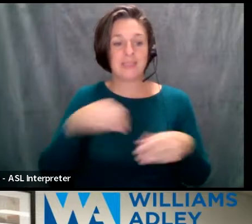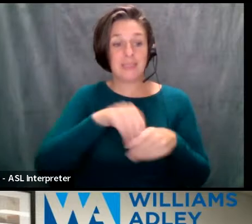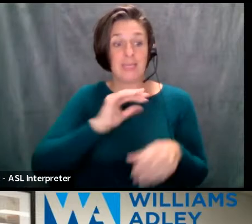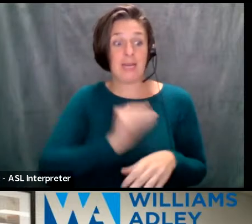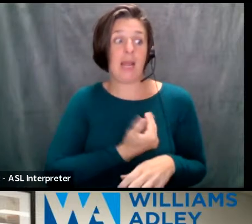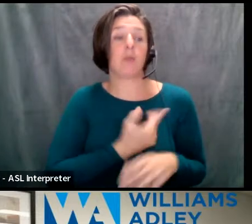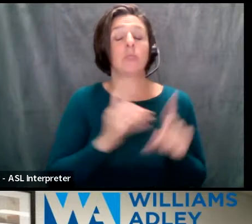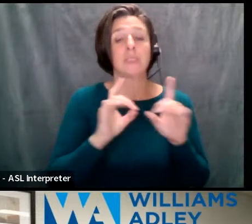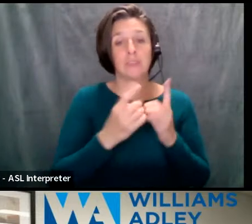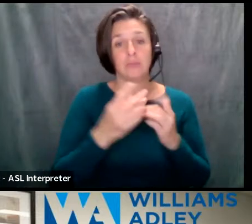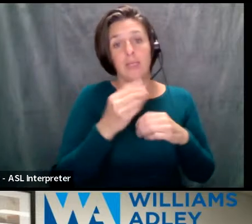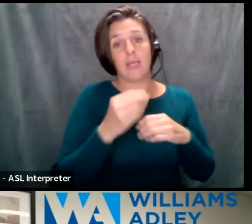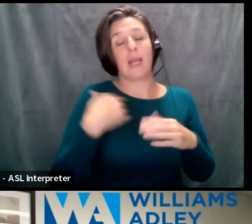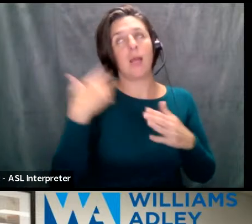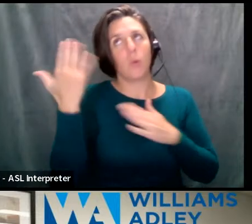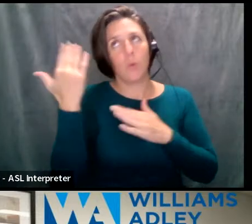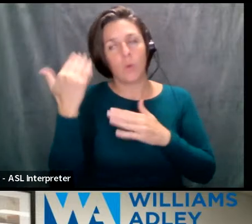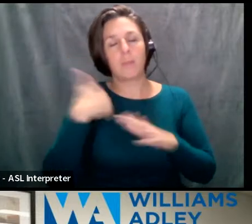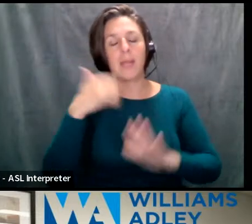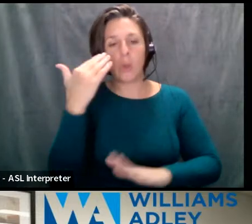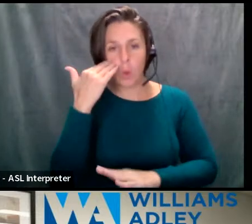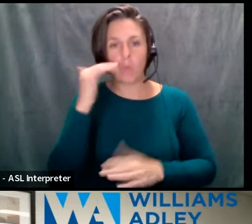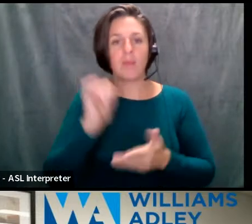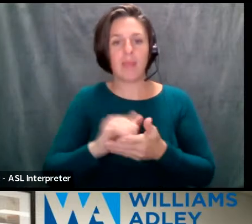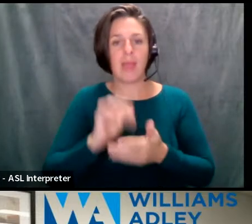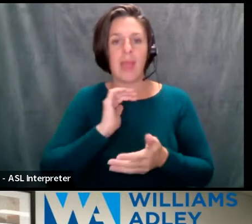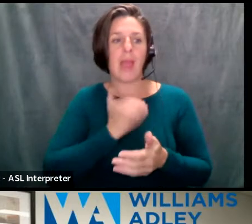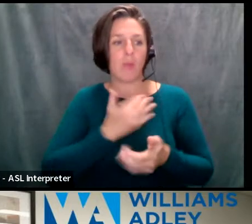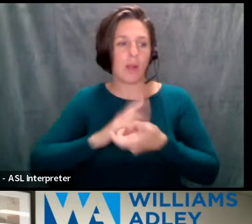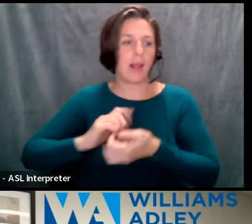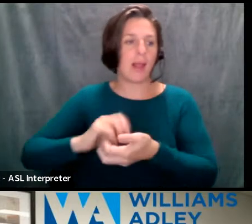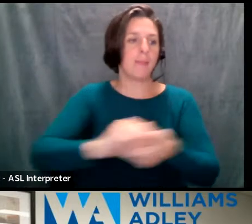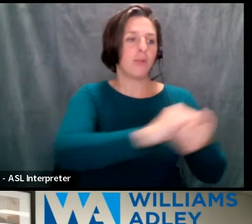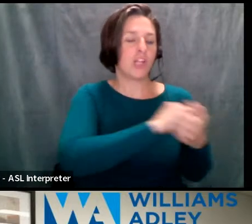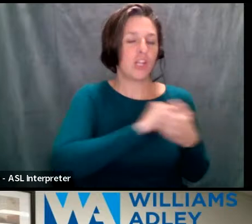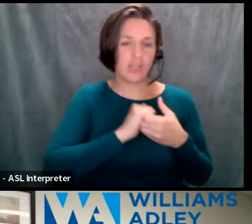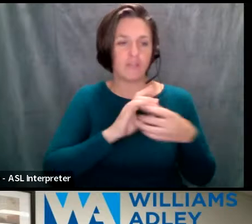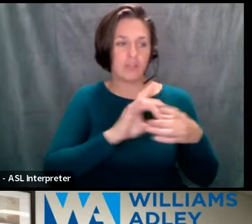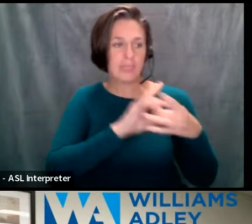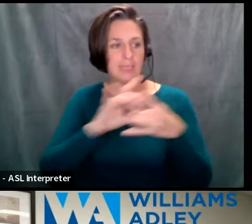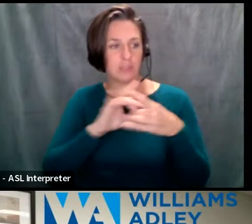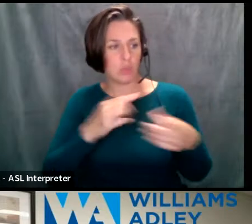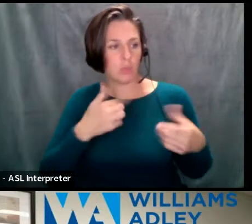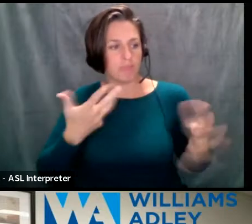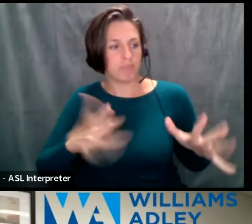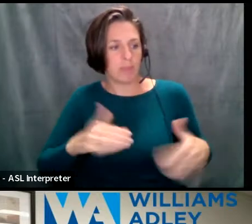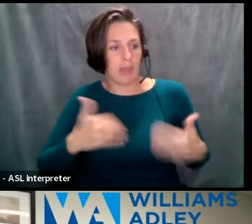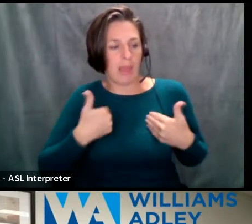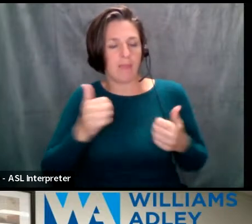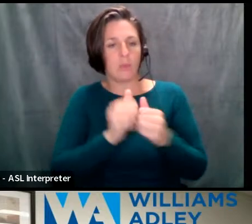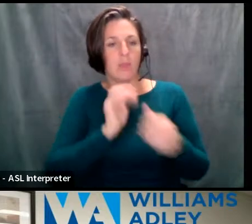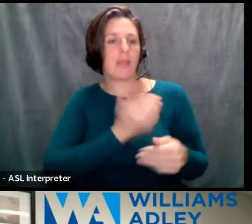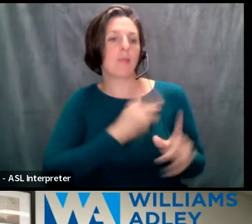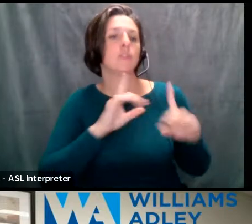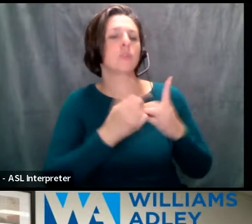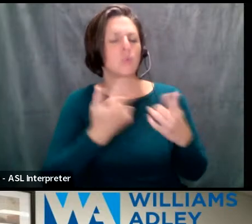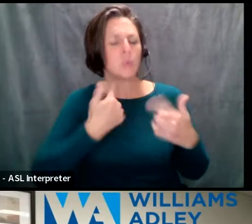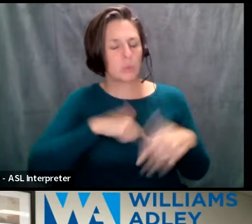I know that the collaborative relationship that we have with our district, that we